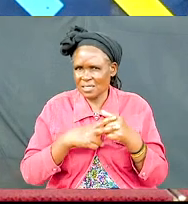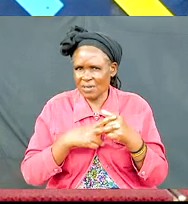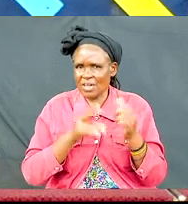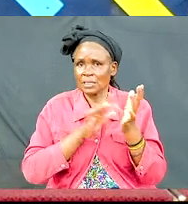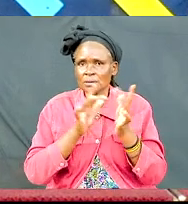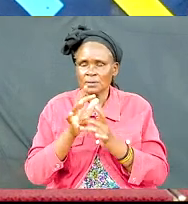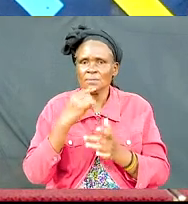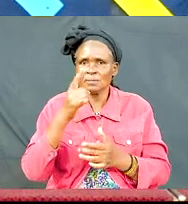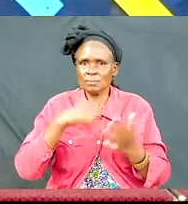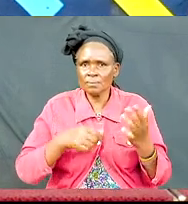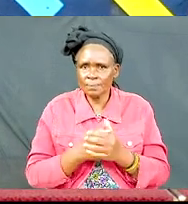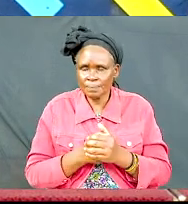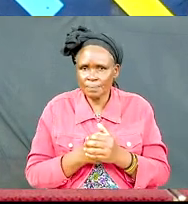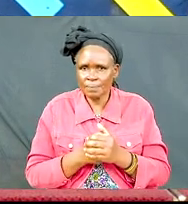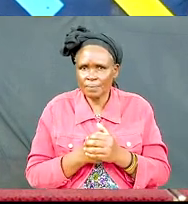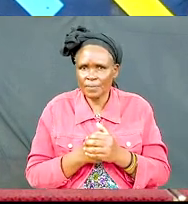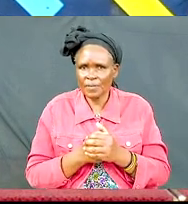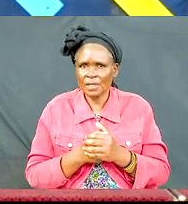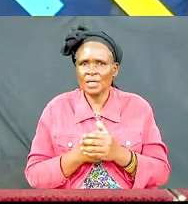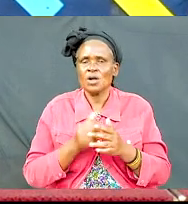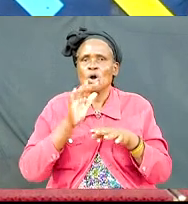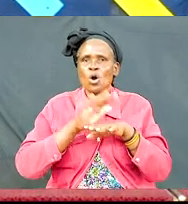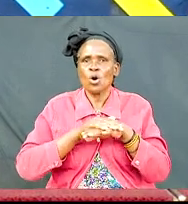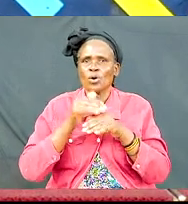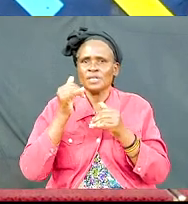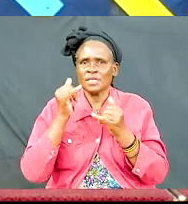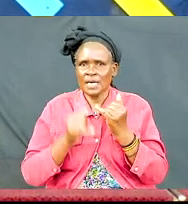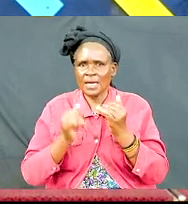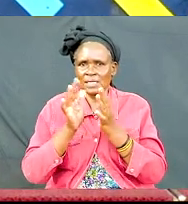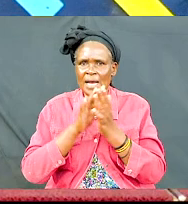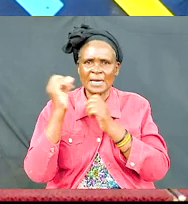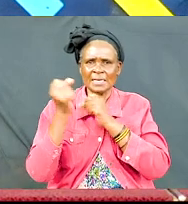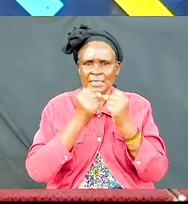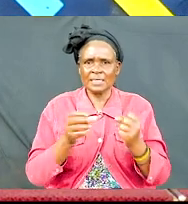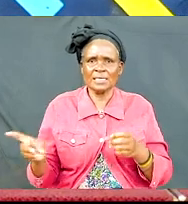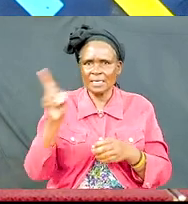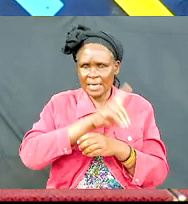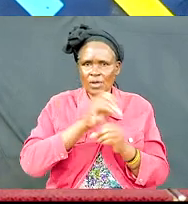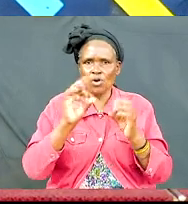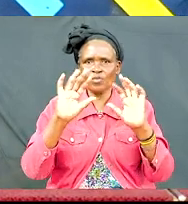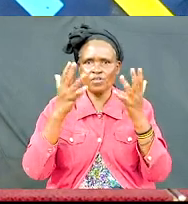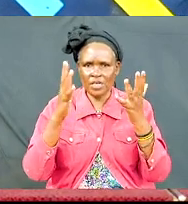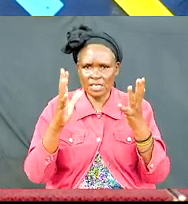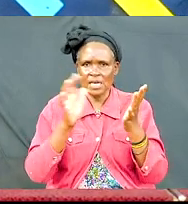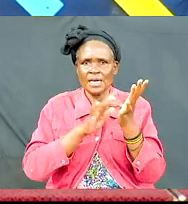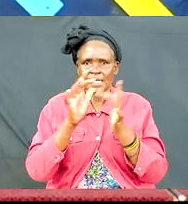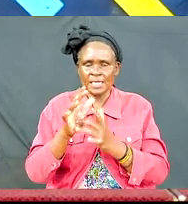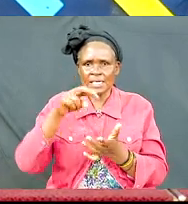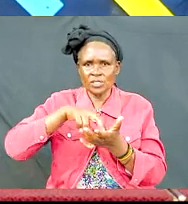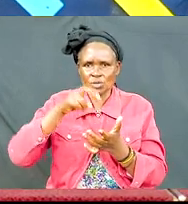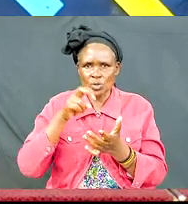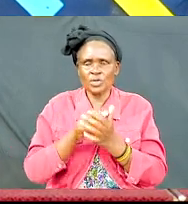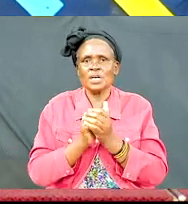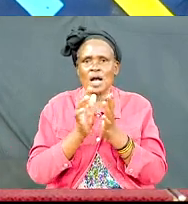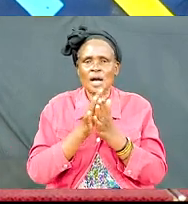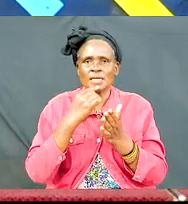Jesus says that on the last and greatest day of the feast, Jesus stood and